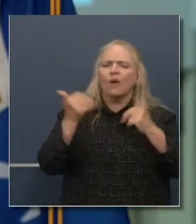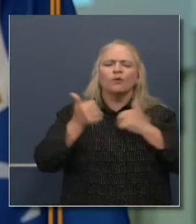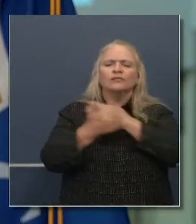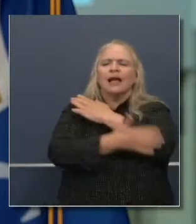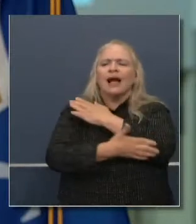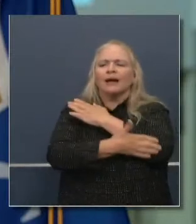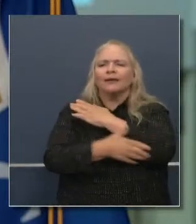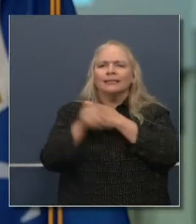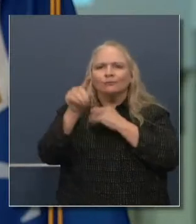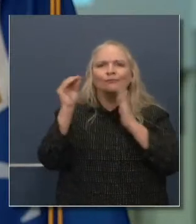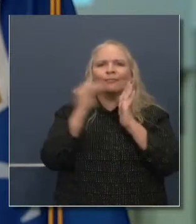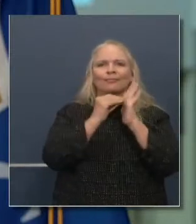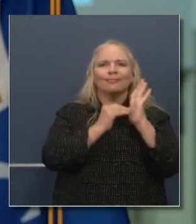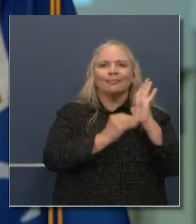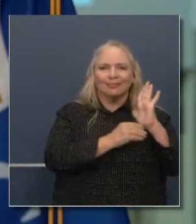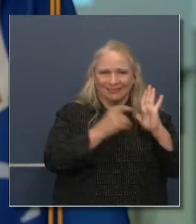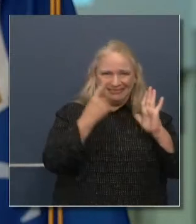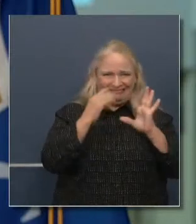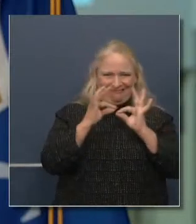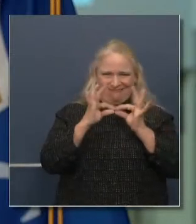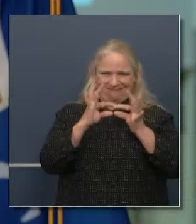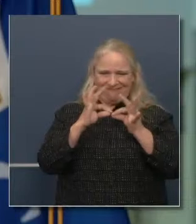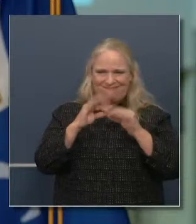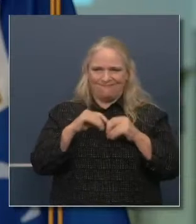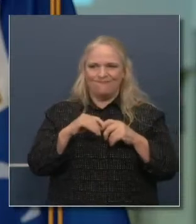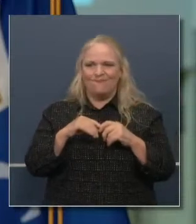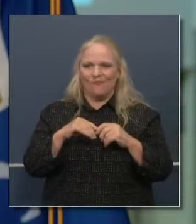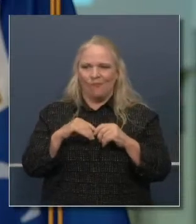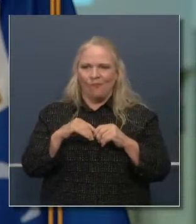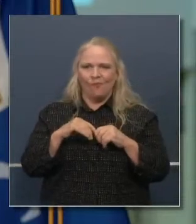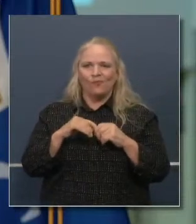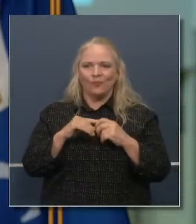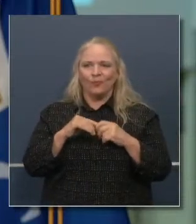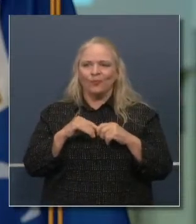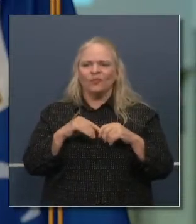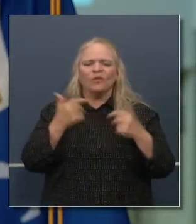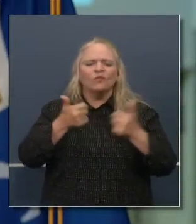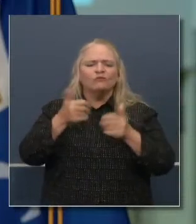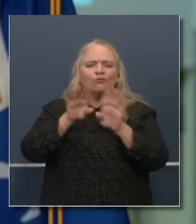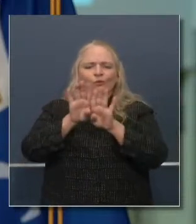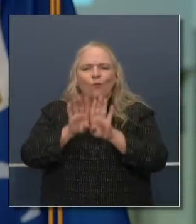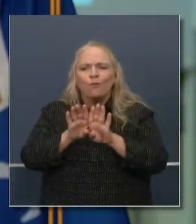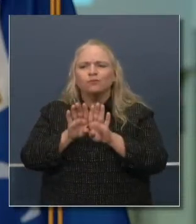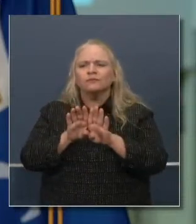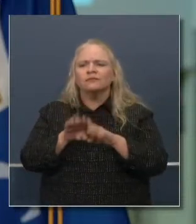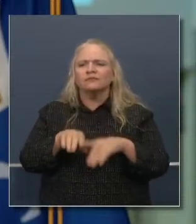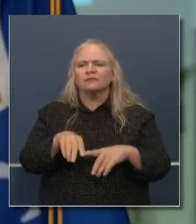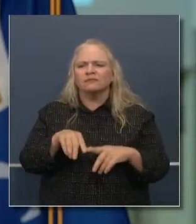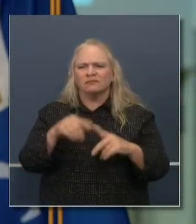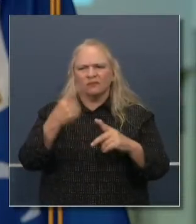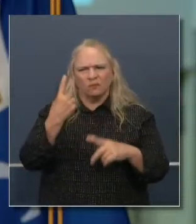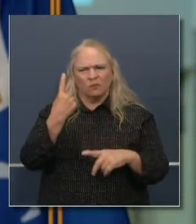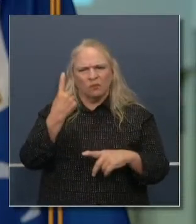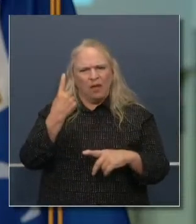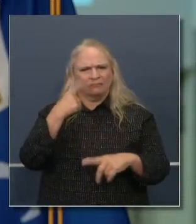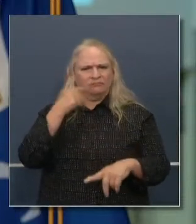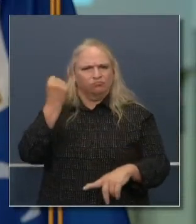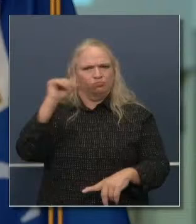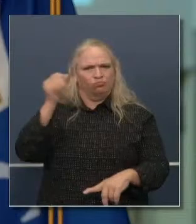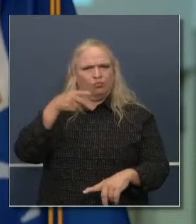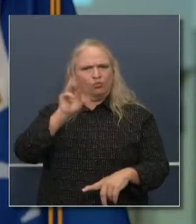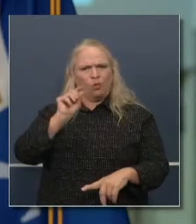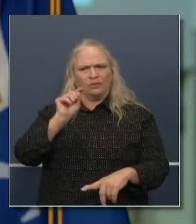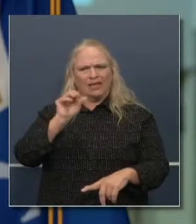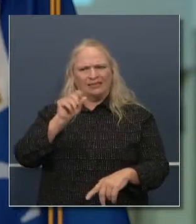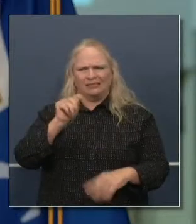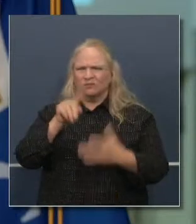for 3 consecutive days, one of the items listed is protests. Can you explain what that means? One of the, I'm